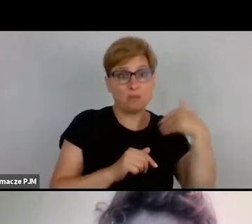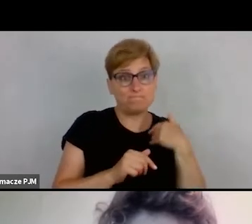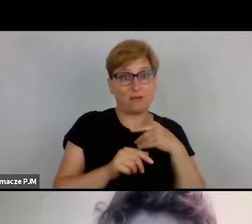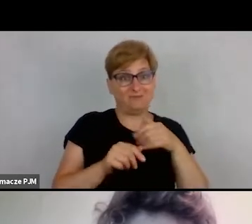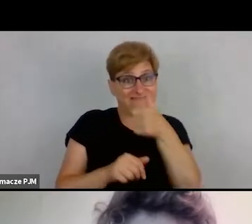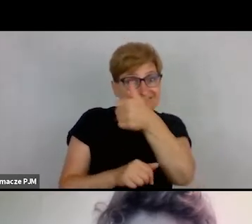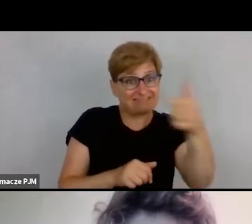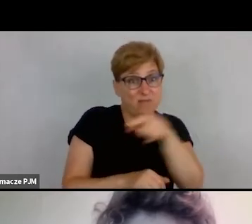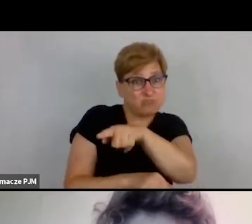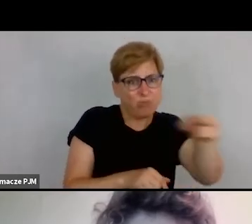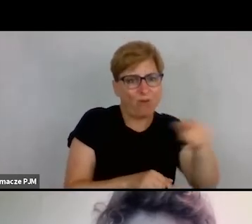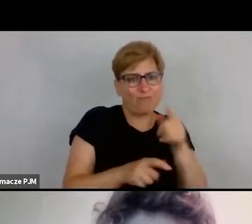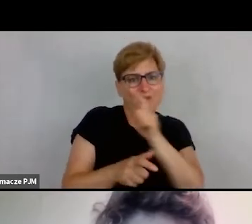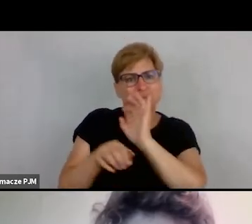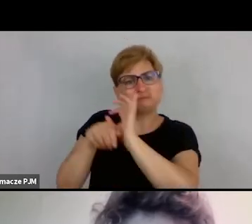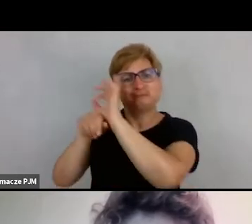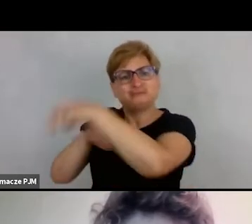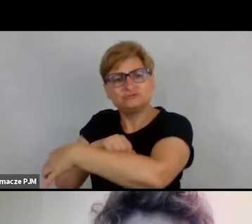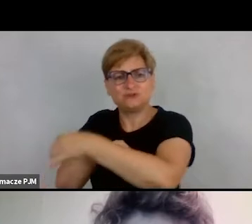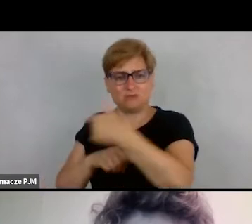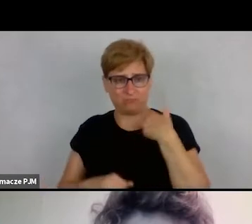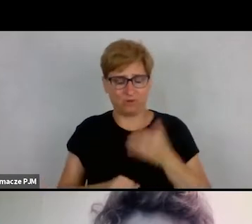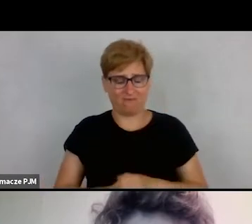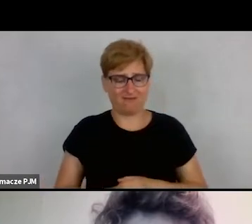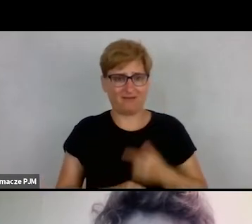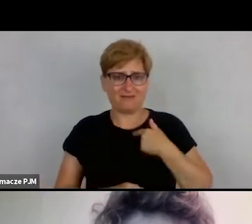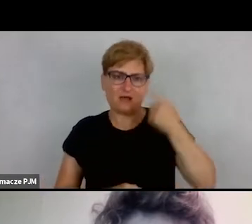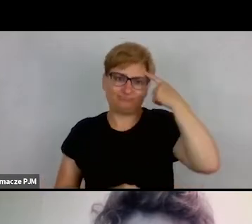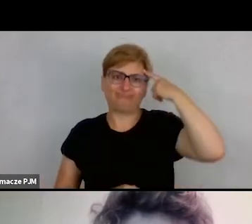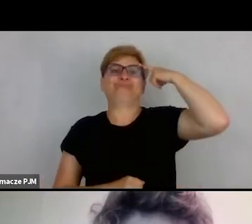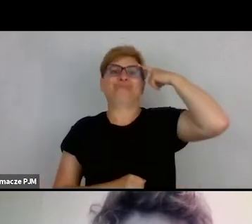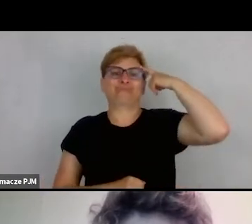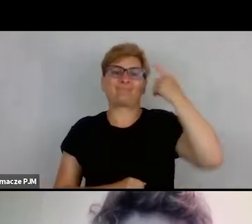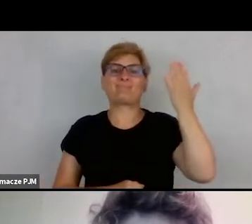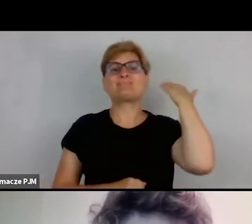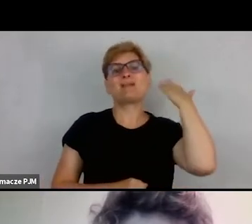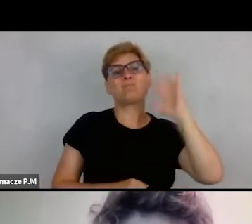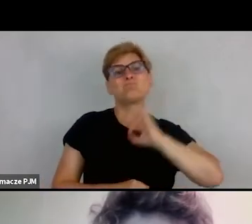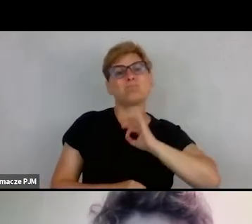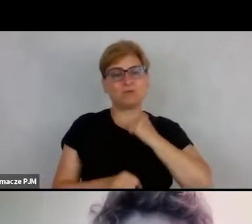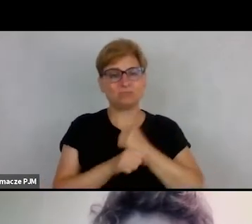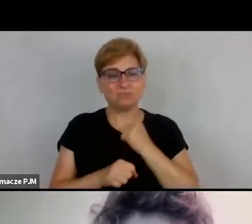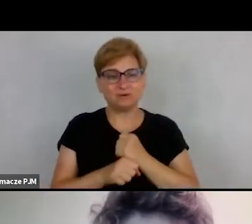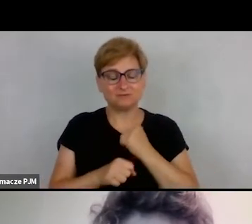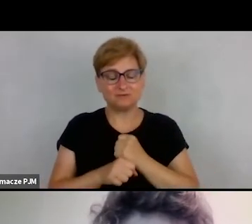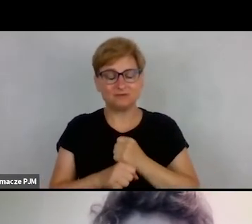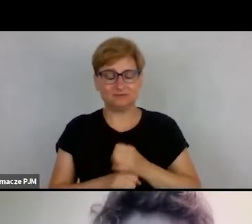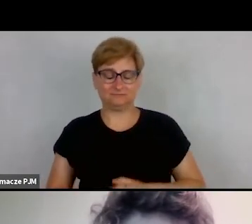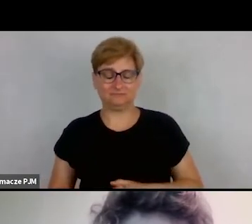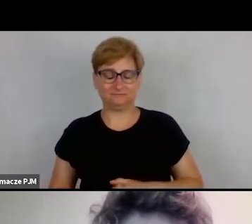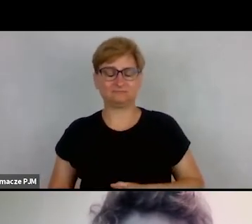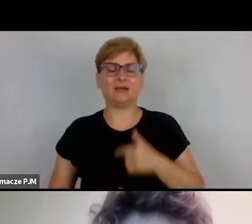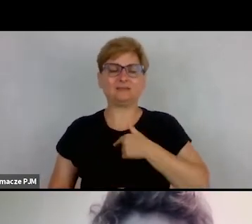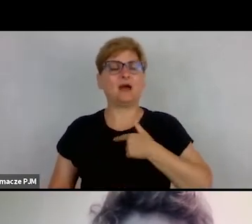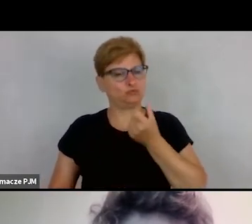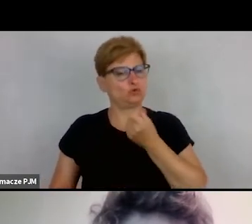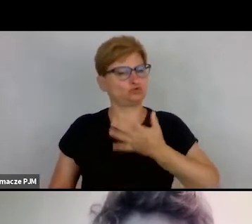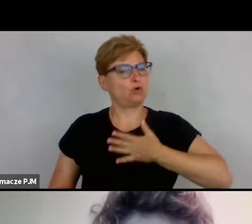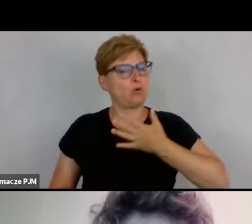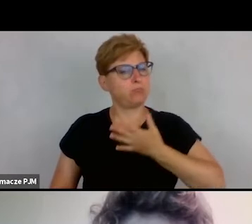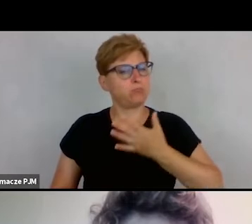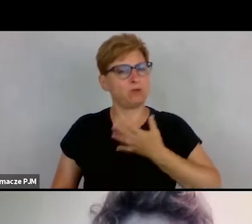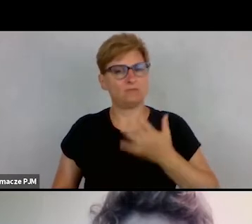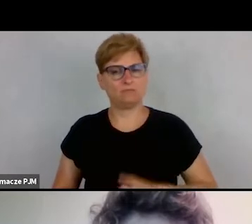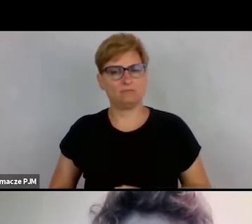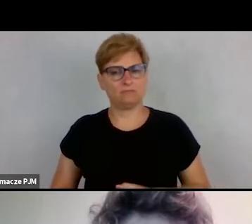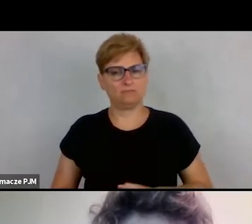that we, in some ways, did more harm than good for those young men, because we collaborated very closely with